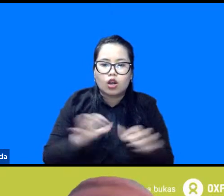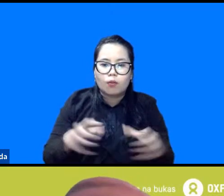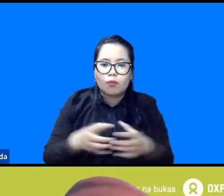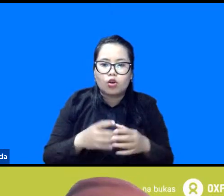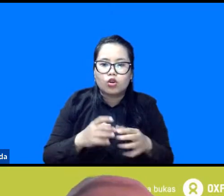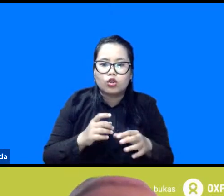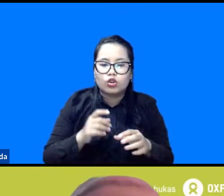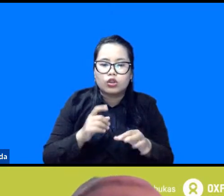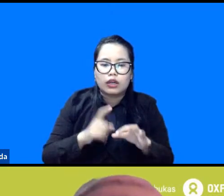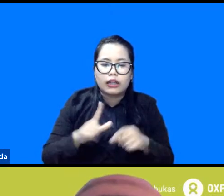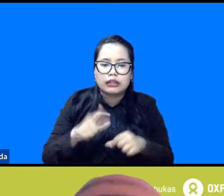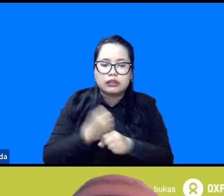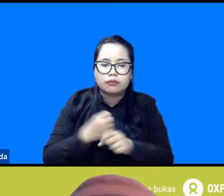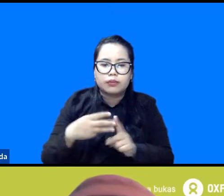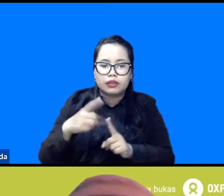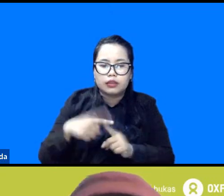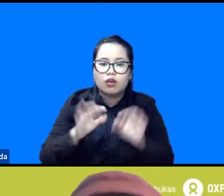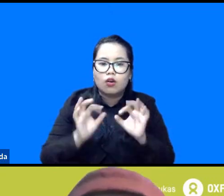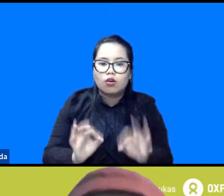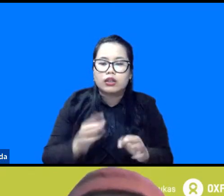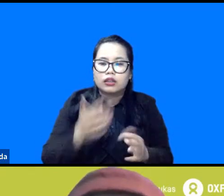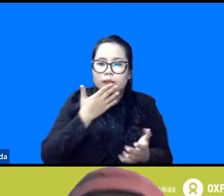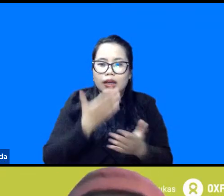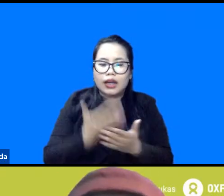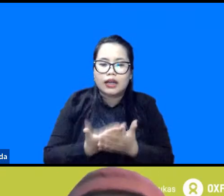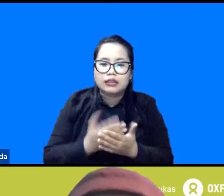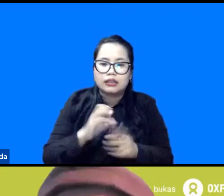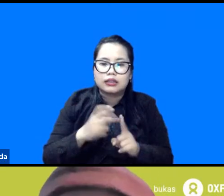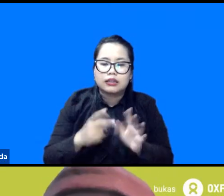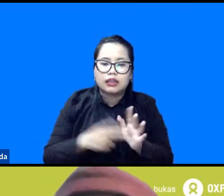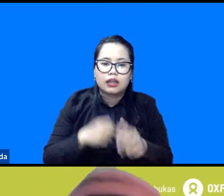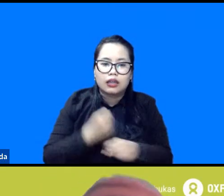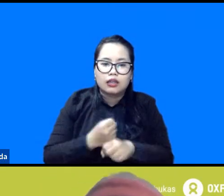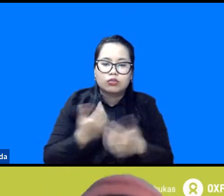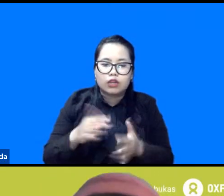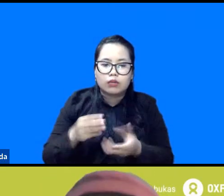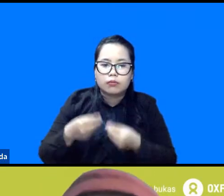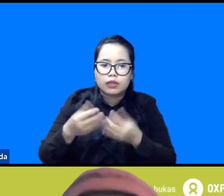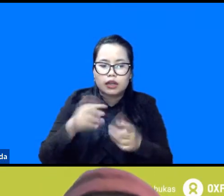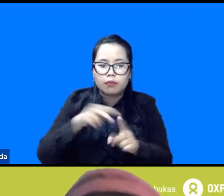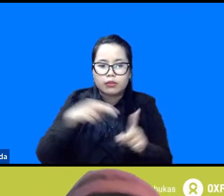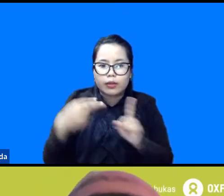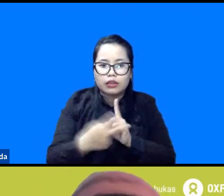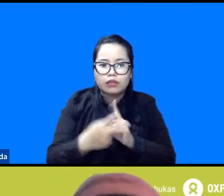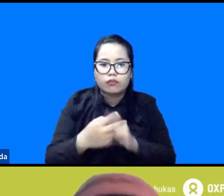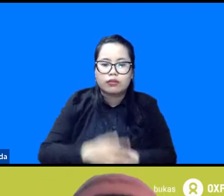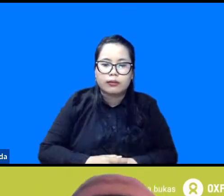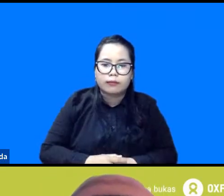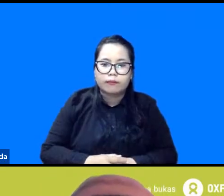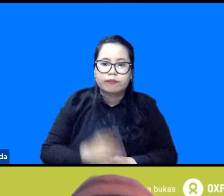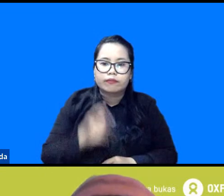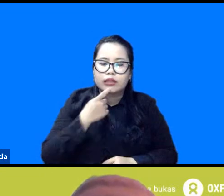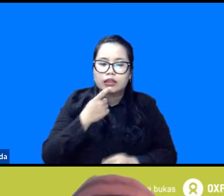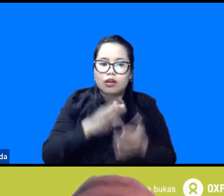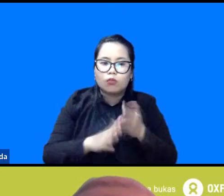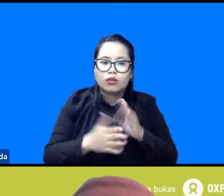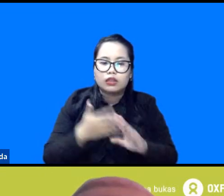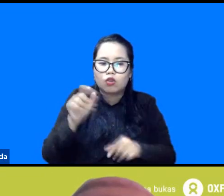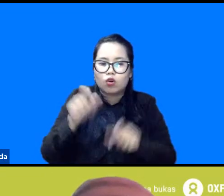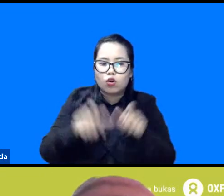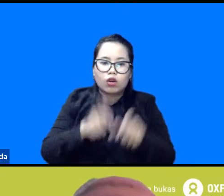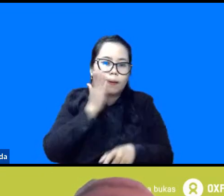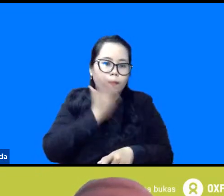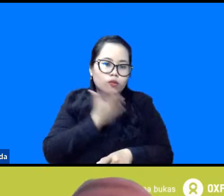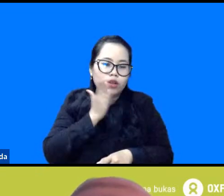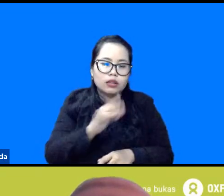Thank you, Cheng, for the perspective on young and queer communities advocating the energy transition.